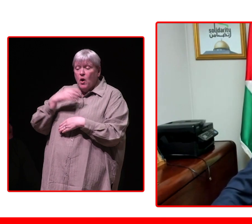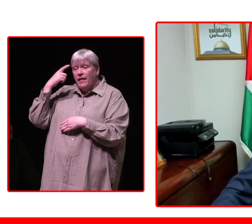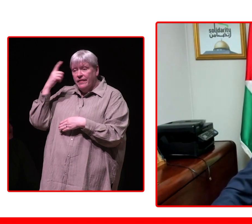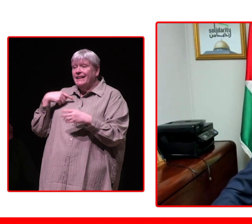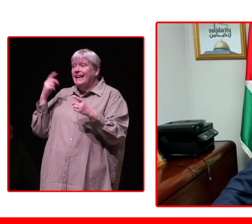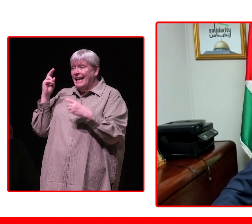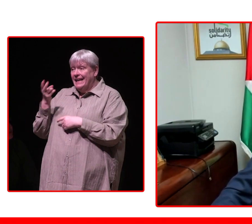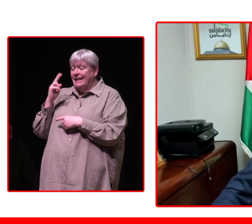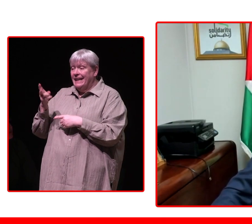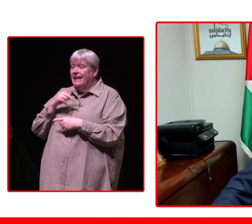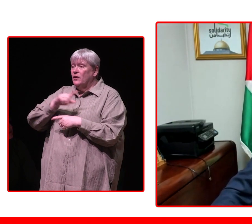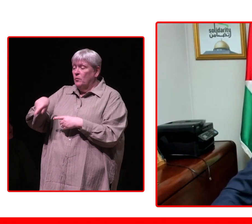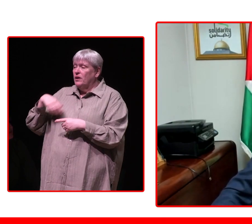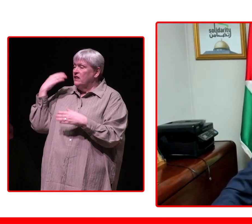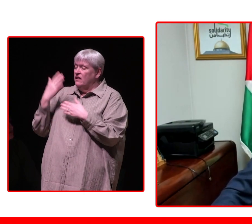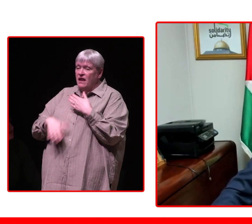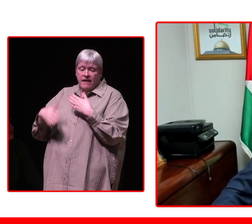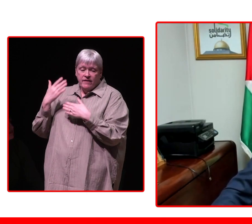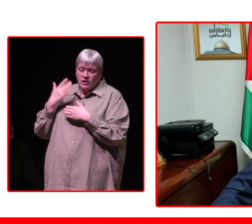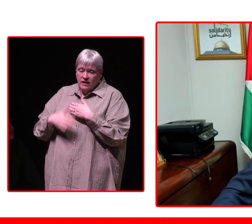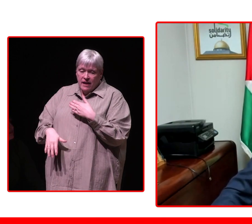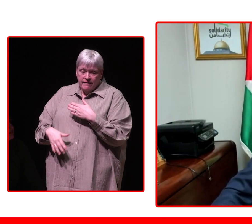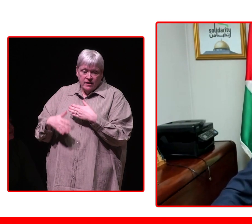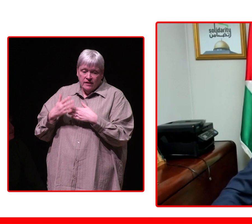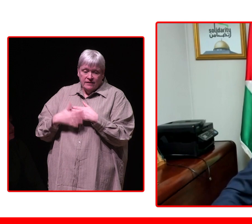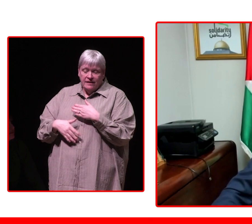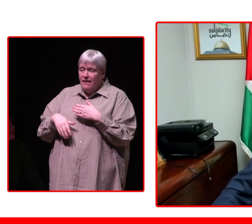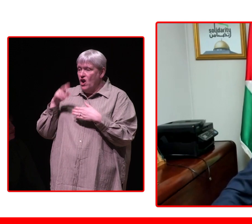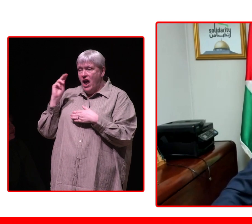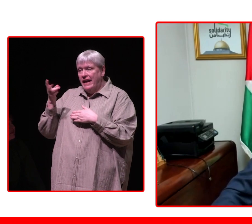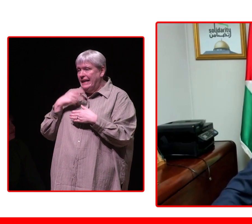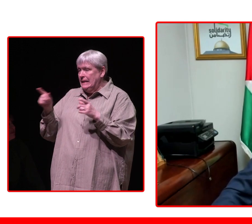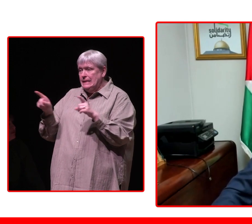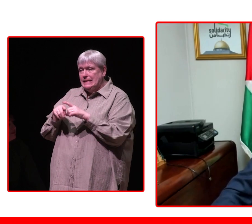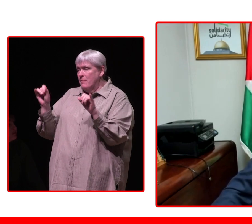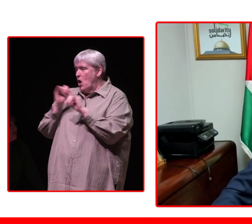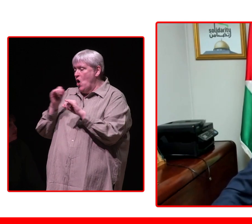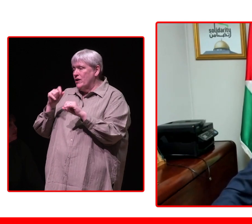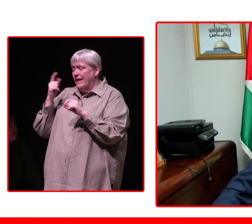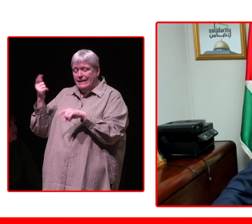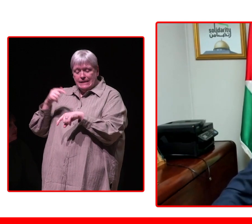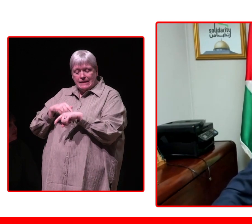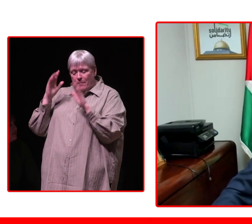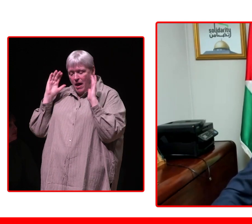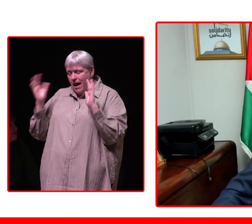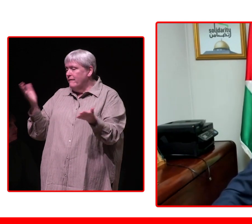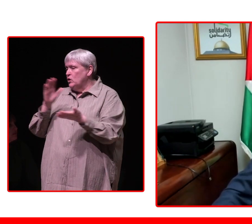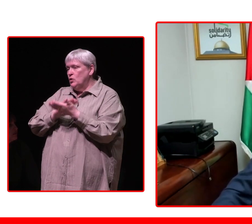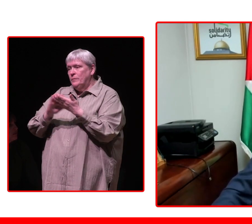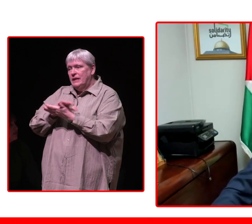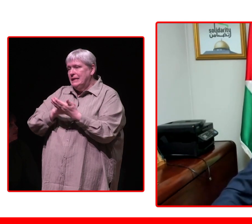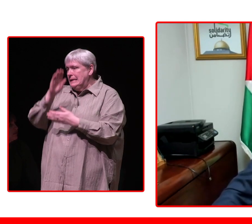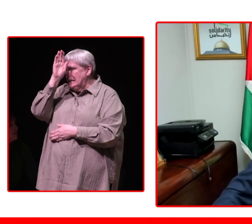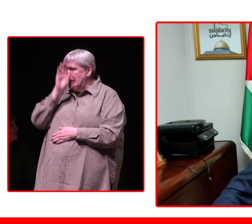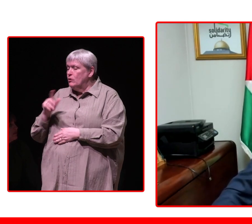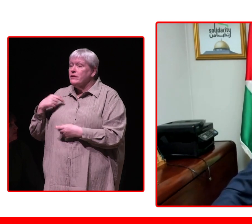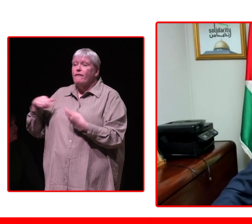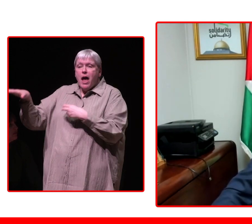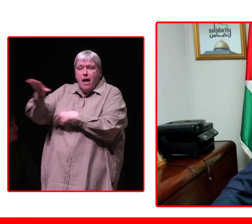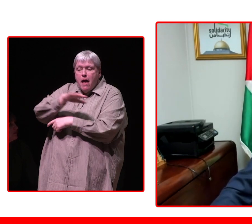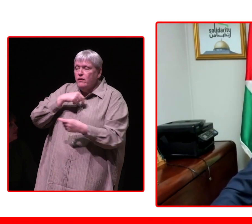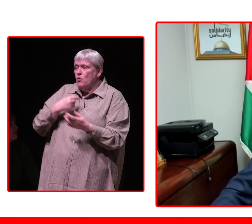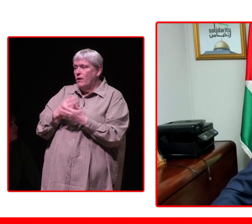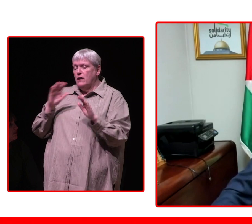that we will never repeat such horror. And this time we must mean it. All of us must mean it. For everyone, not just for the